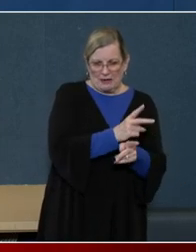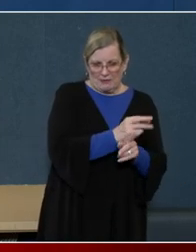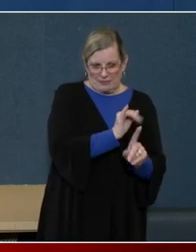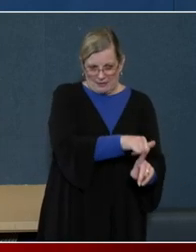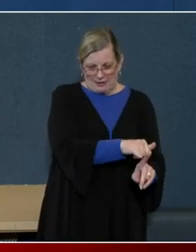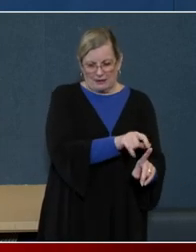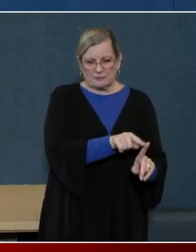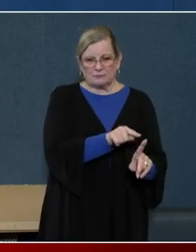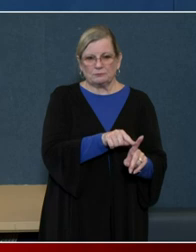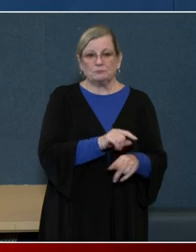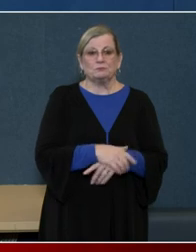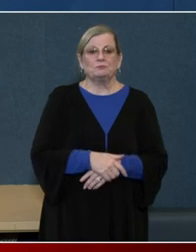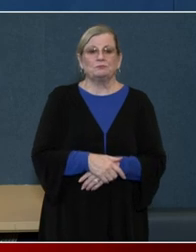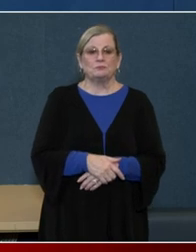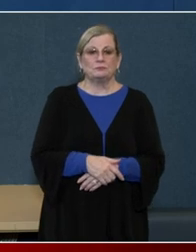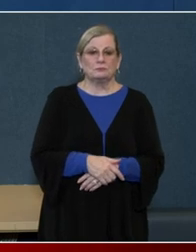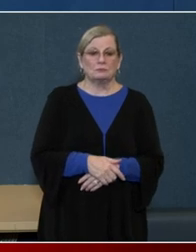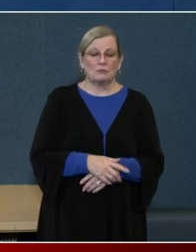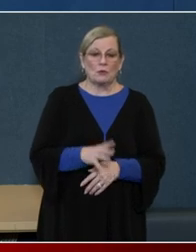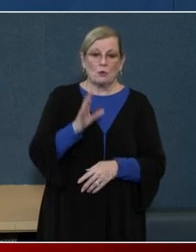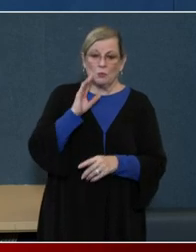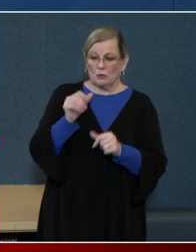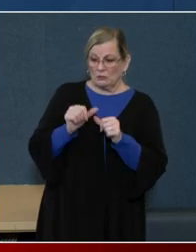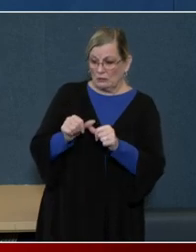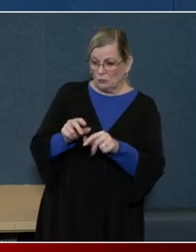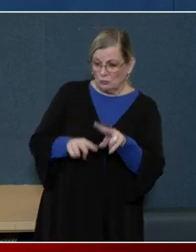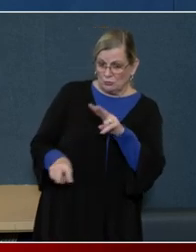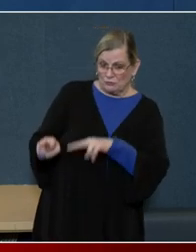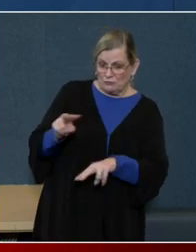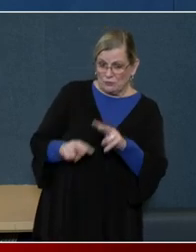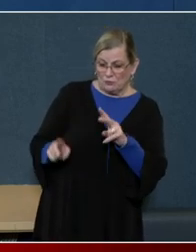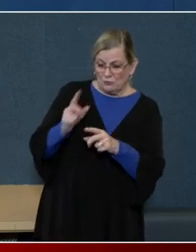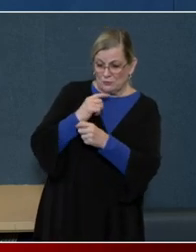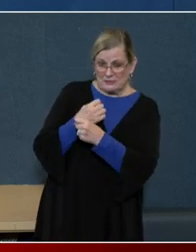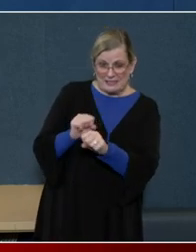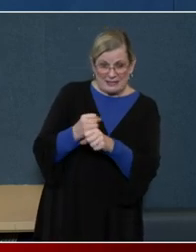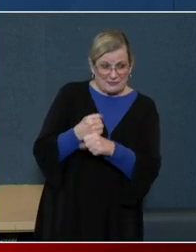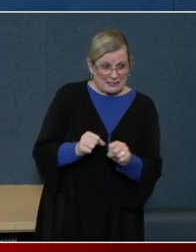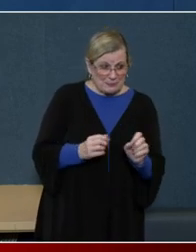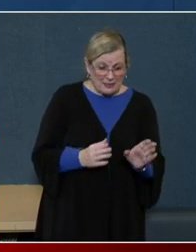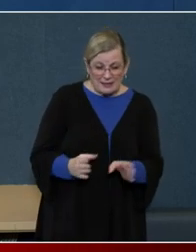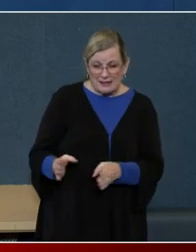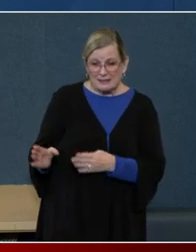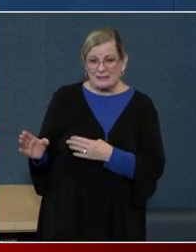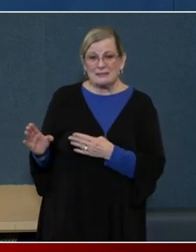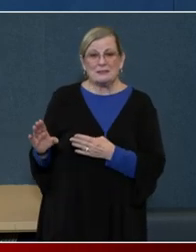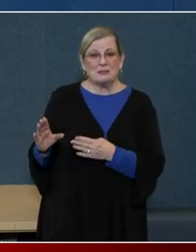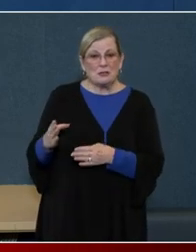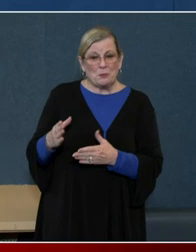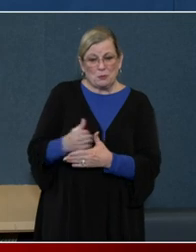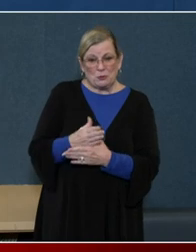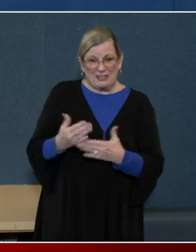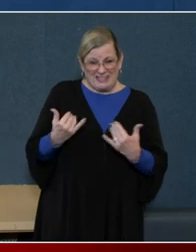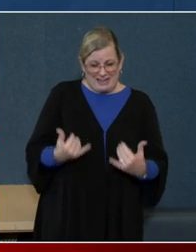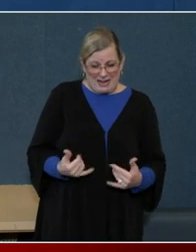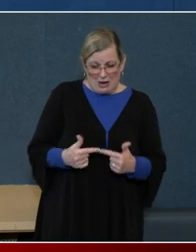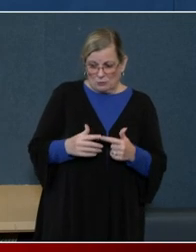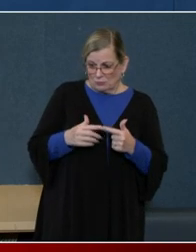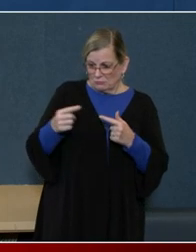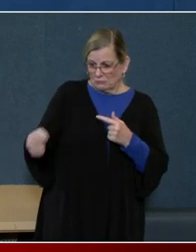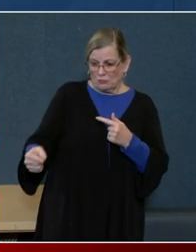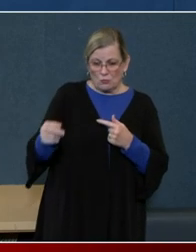to review the safety plans for schools between now and November 9th, and